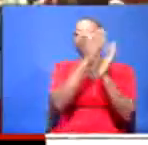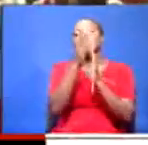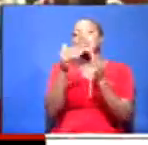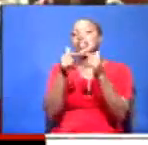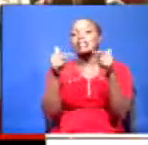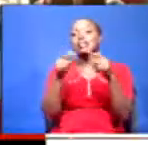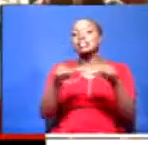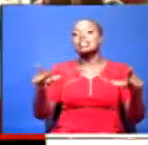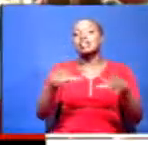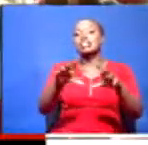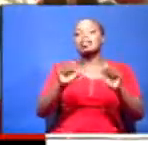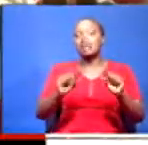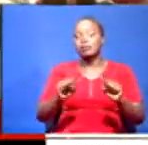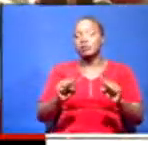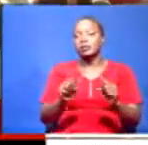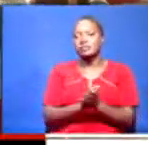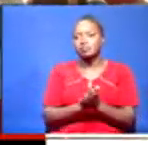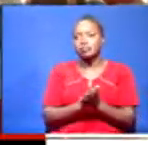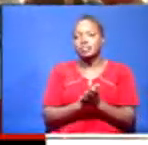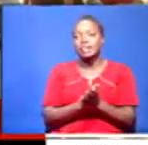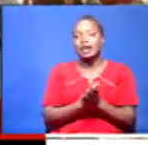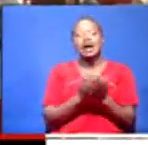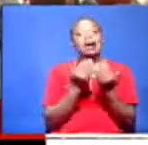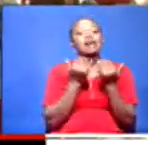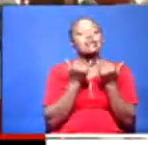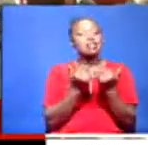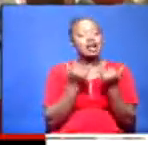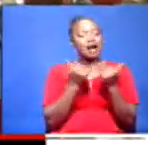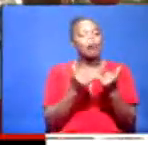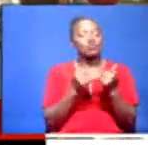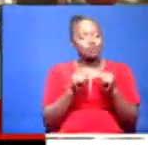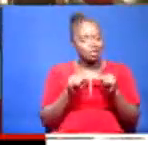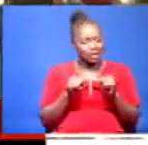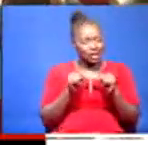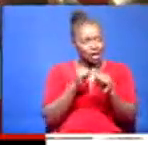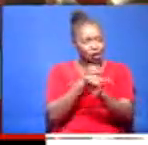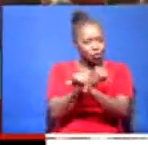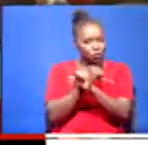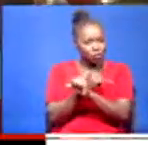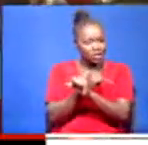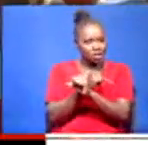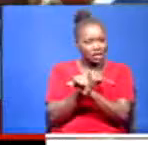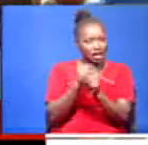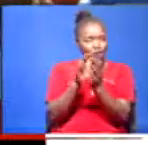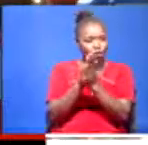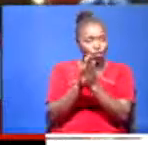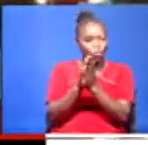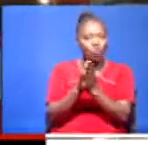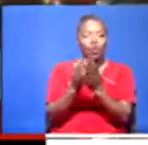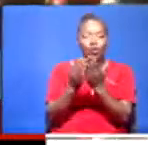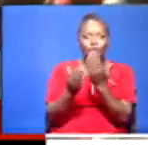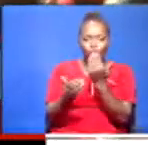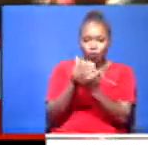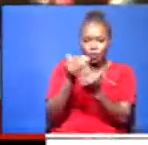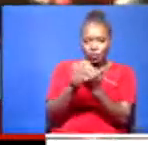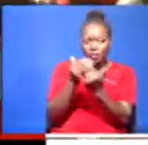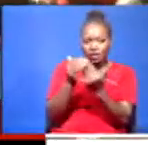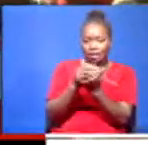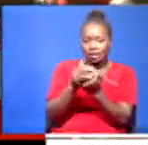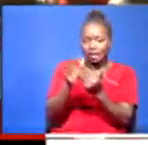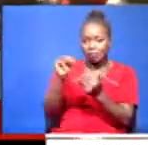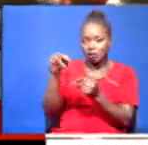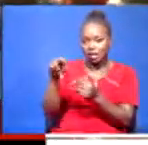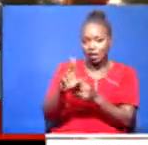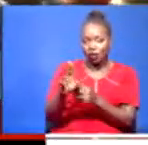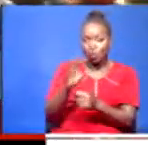grabbing. Mau tutazidi kulinda Mau na kuhifadhi Mau kwa manufaa ya kizazi hichi